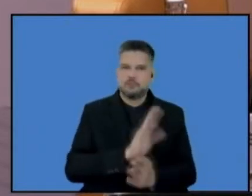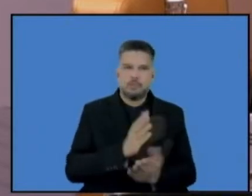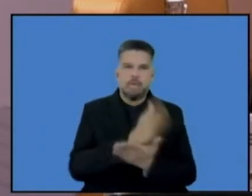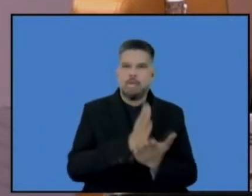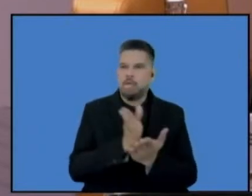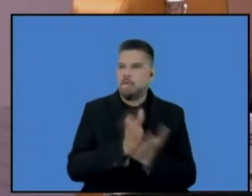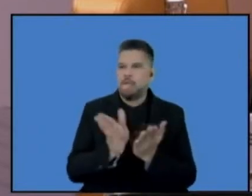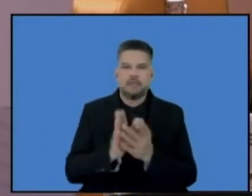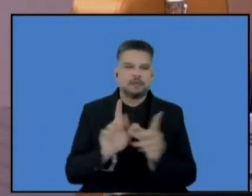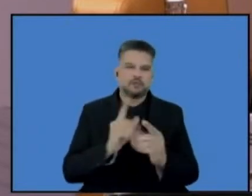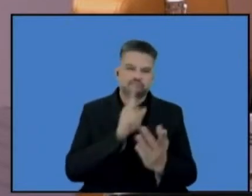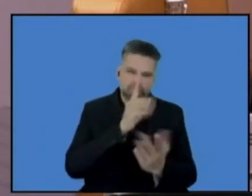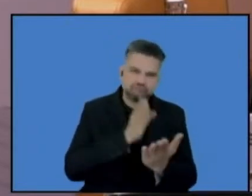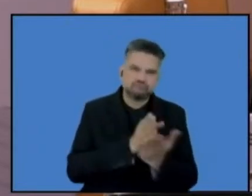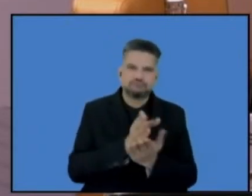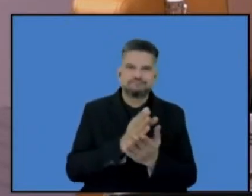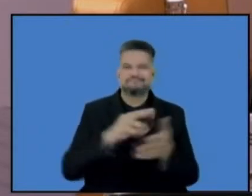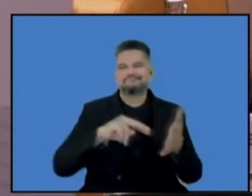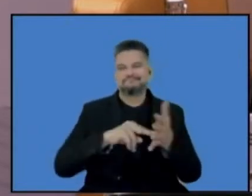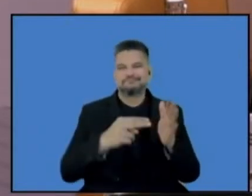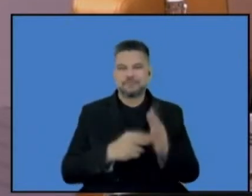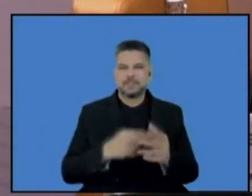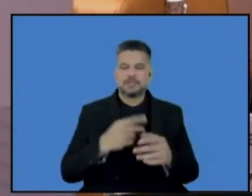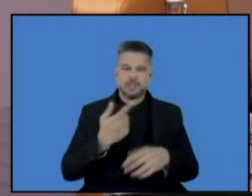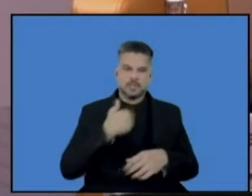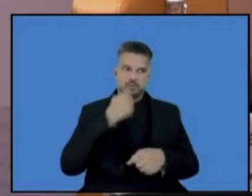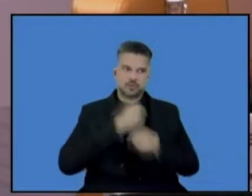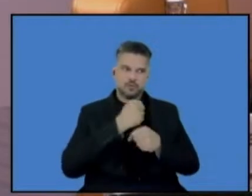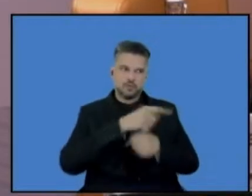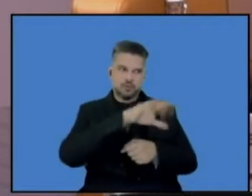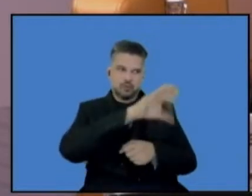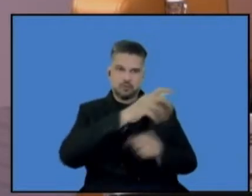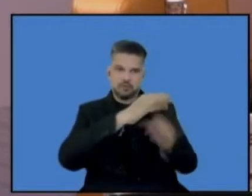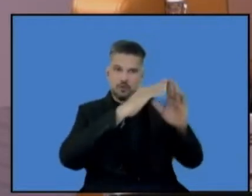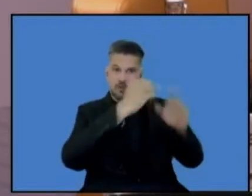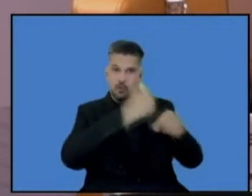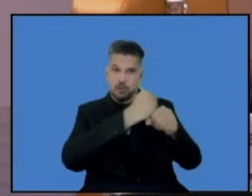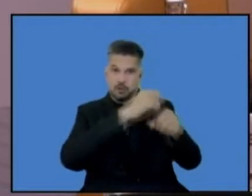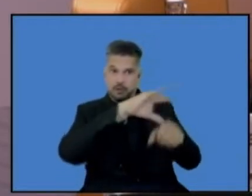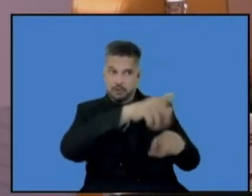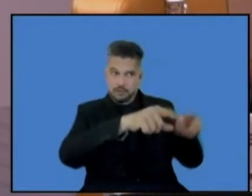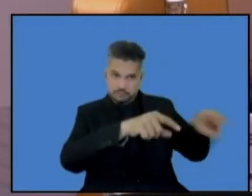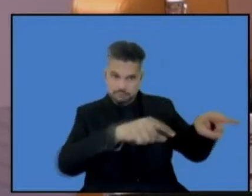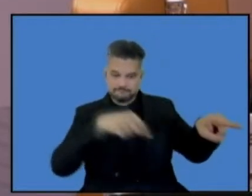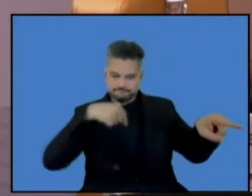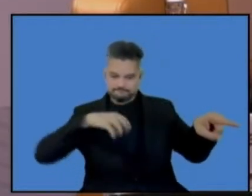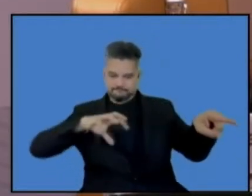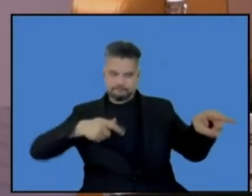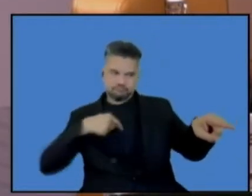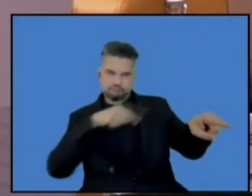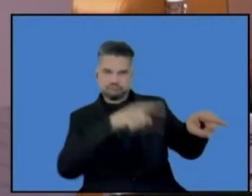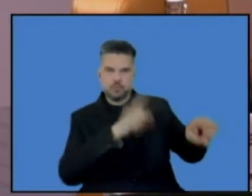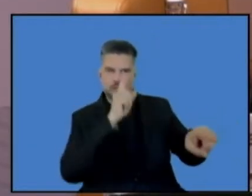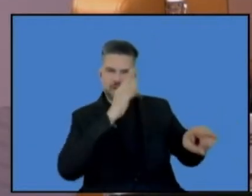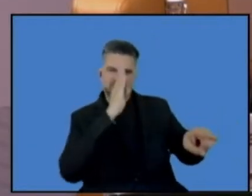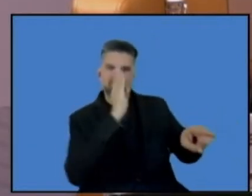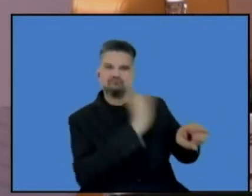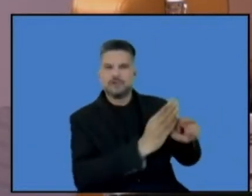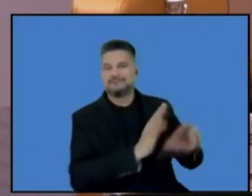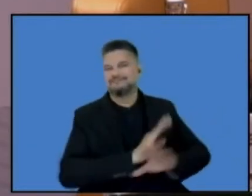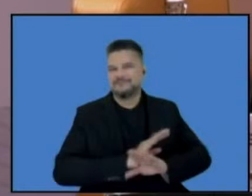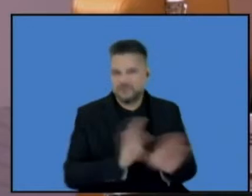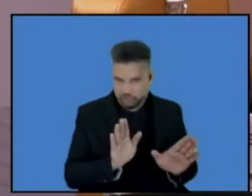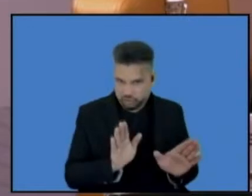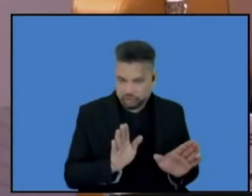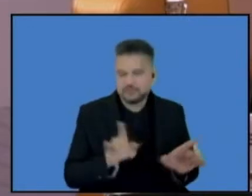have cooperation with destination countries and with all the relevant stakeholders in Indonesia. We also work